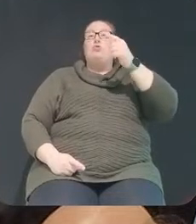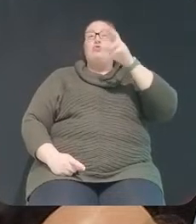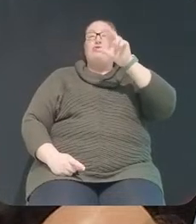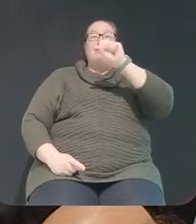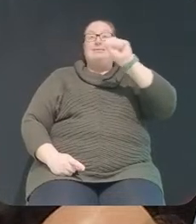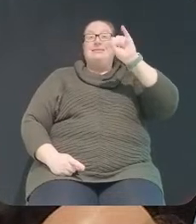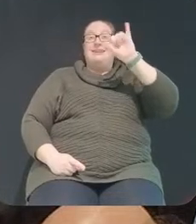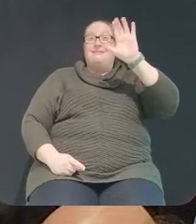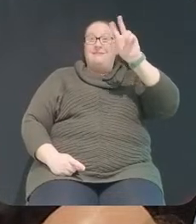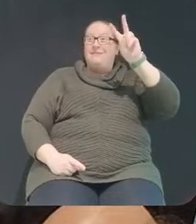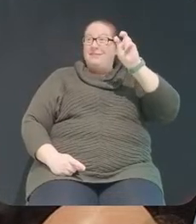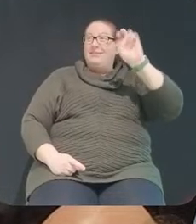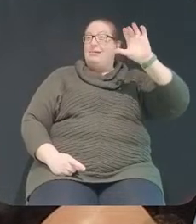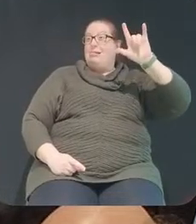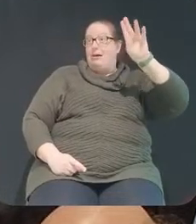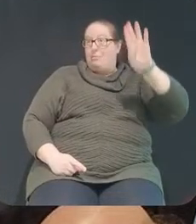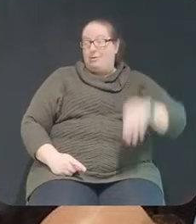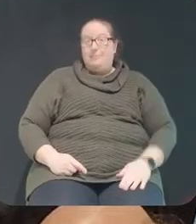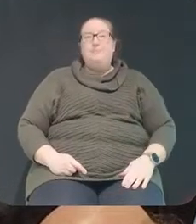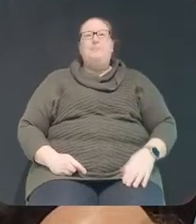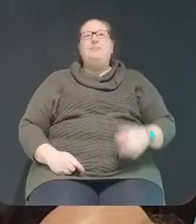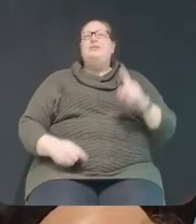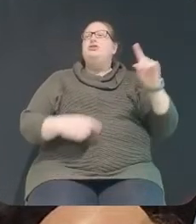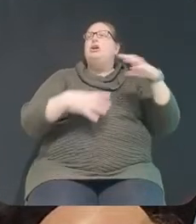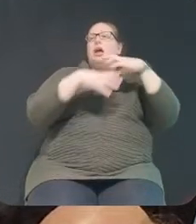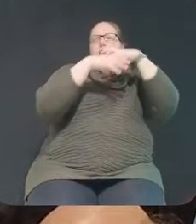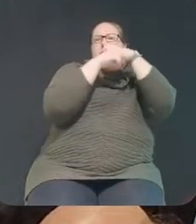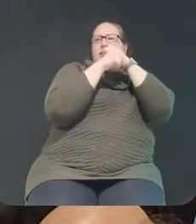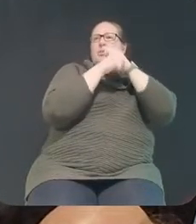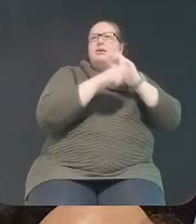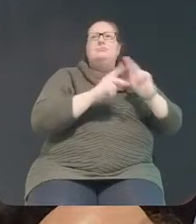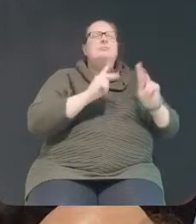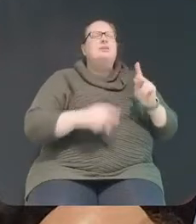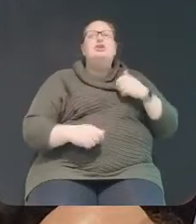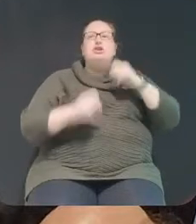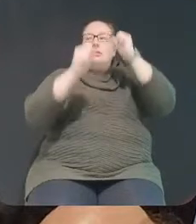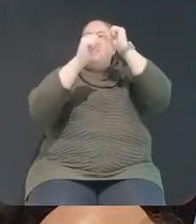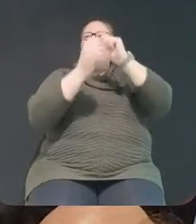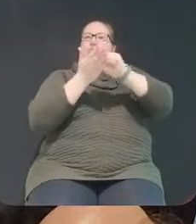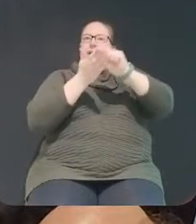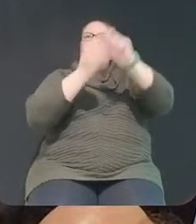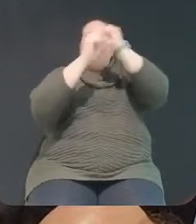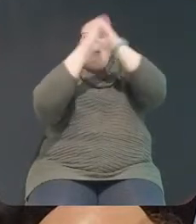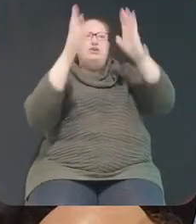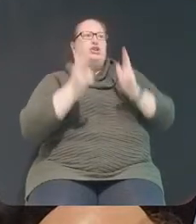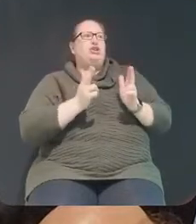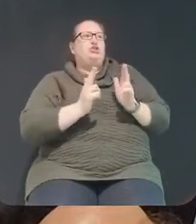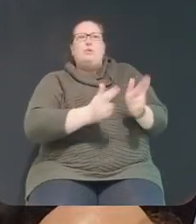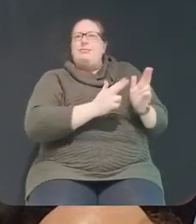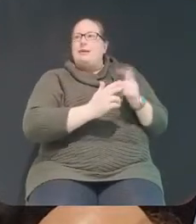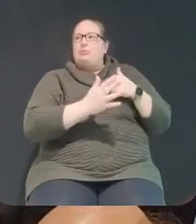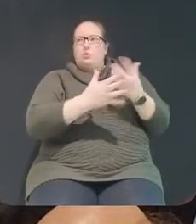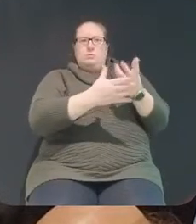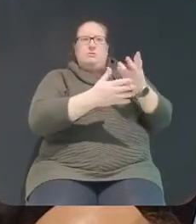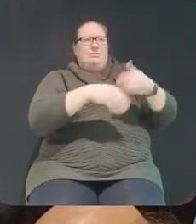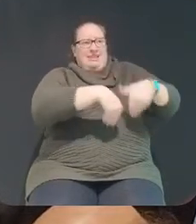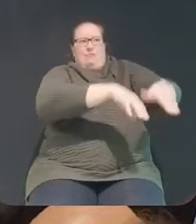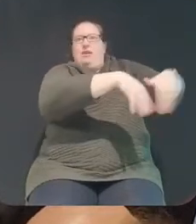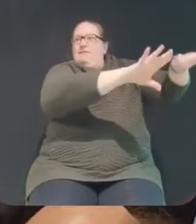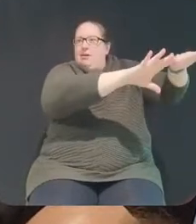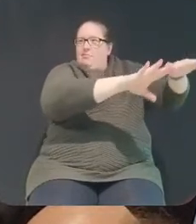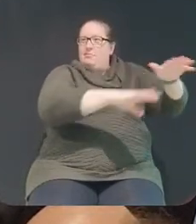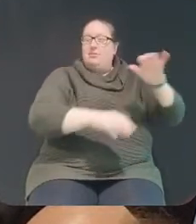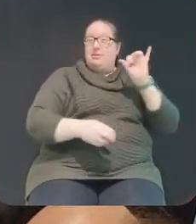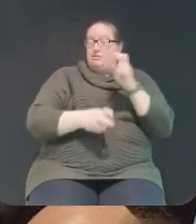writer anonymized the people to such an extent that she could envision shooting them to get rid of them out of the way was hard to